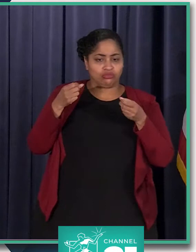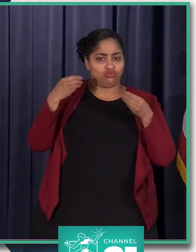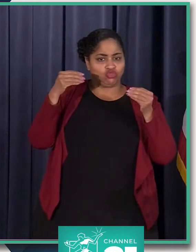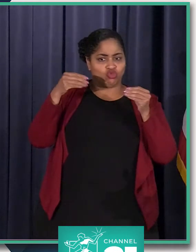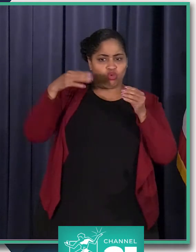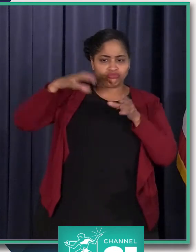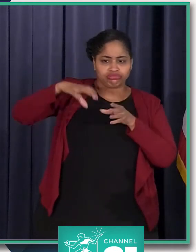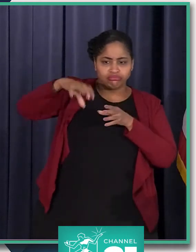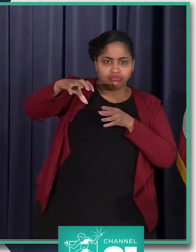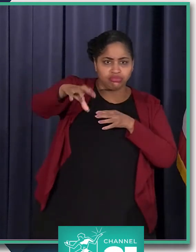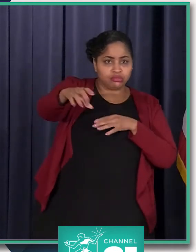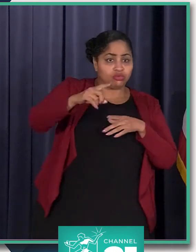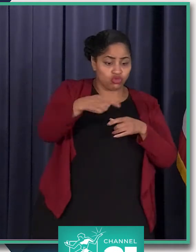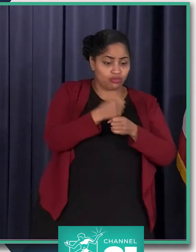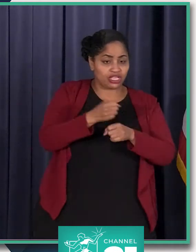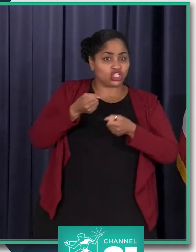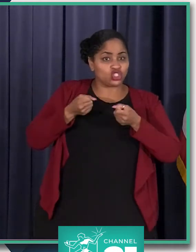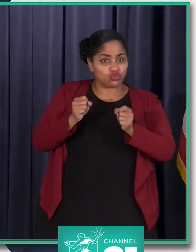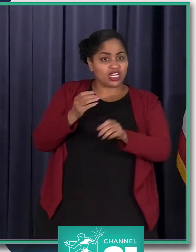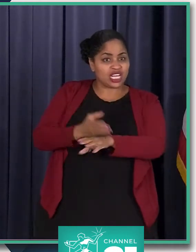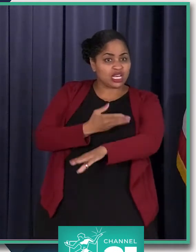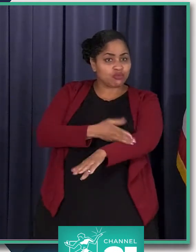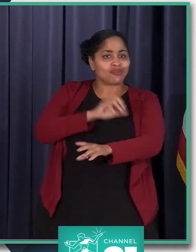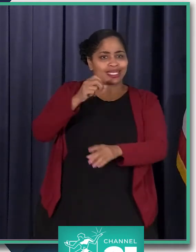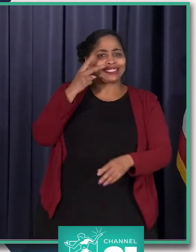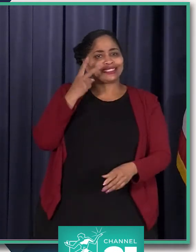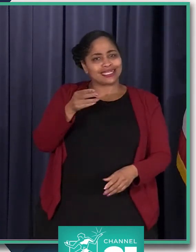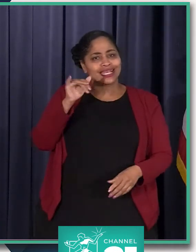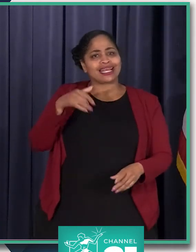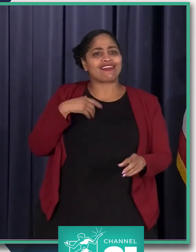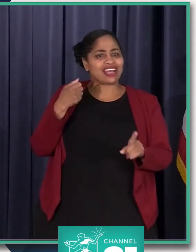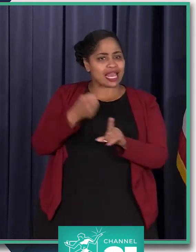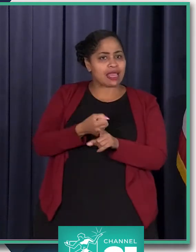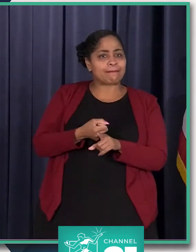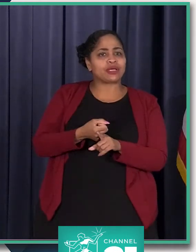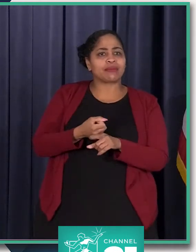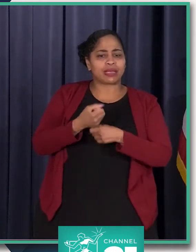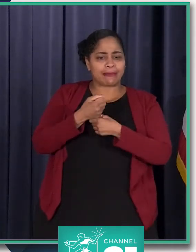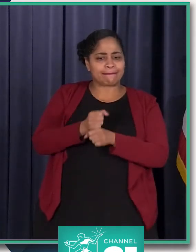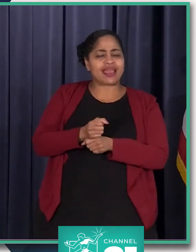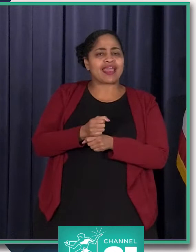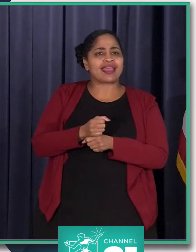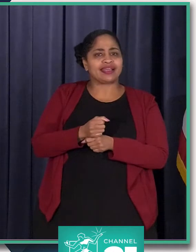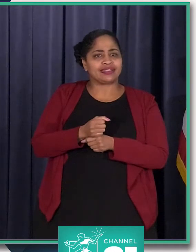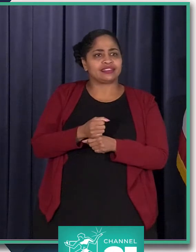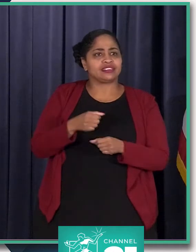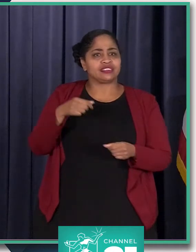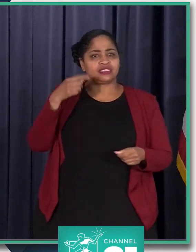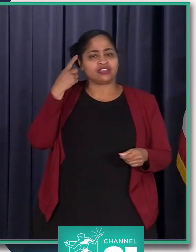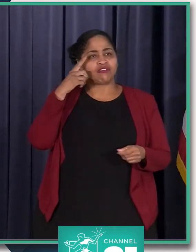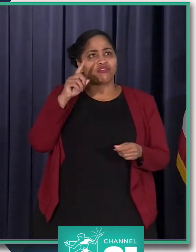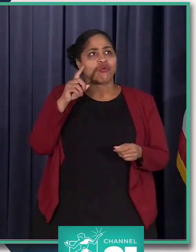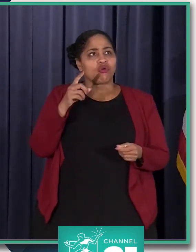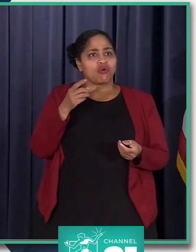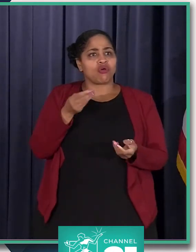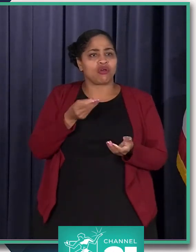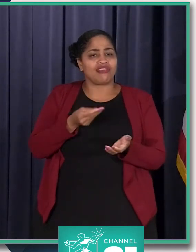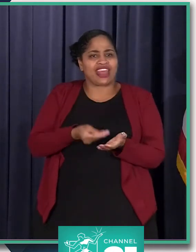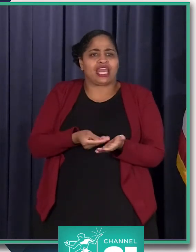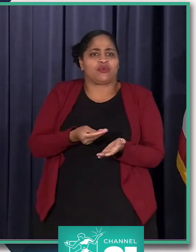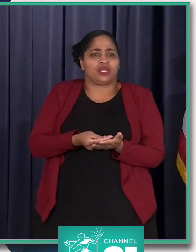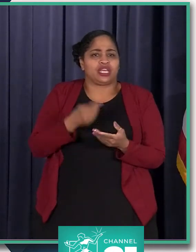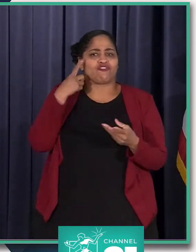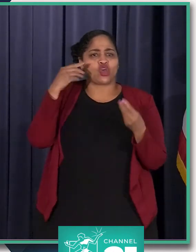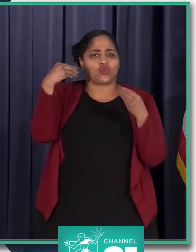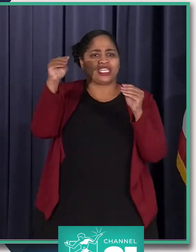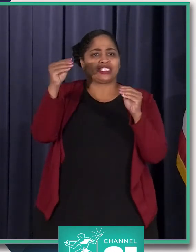you're making the street improvement, you can also see that there's an impact being made in the at-grade retail bays